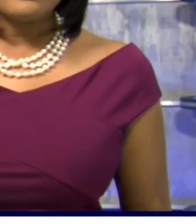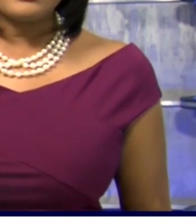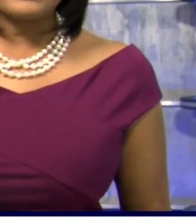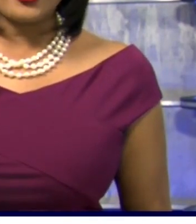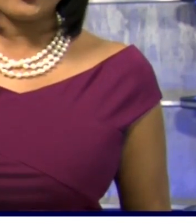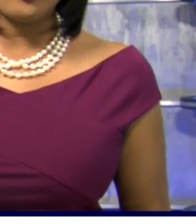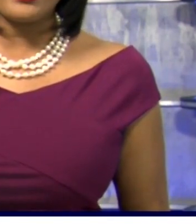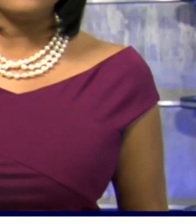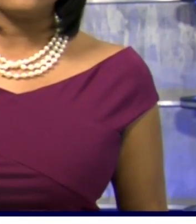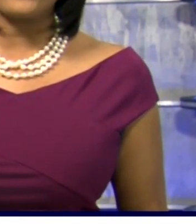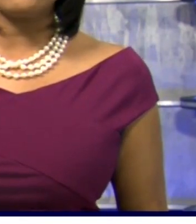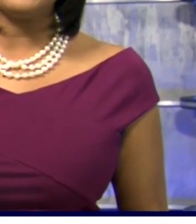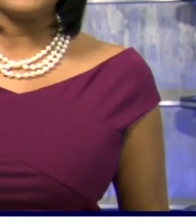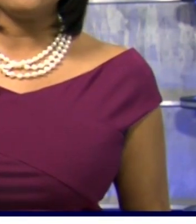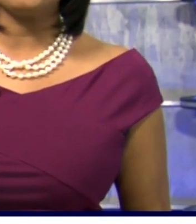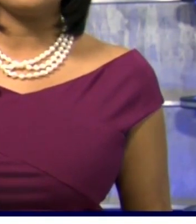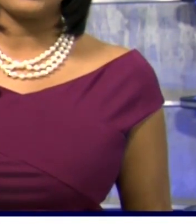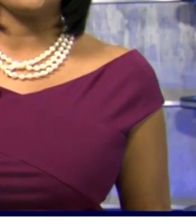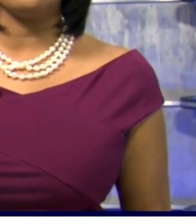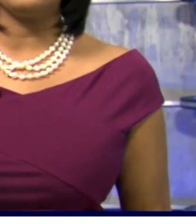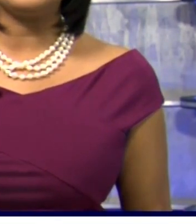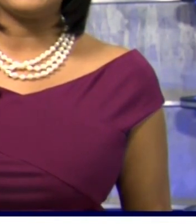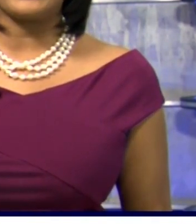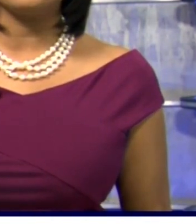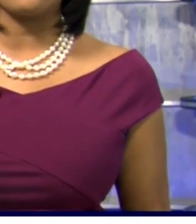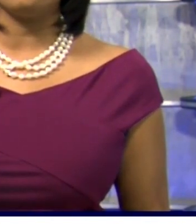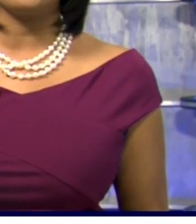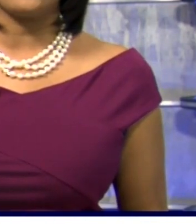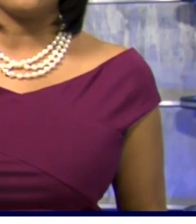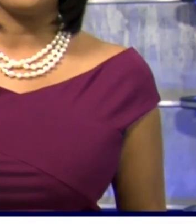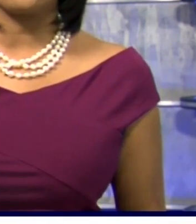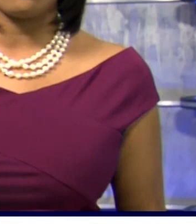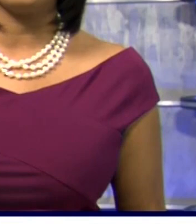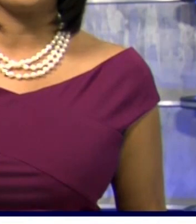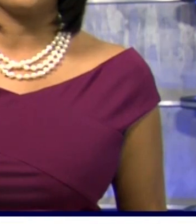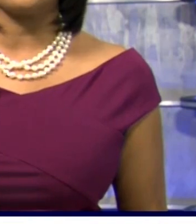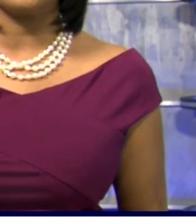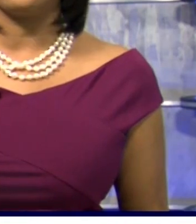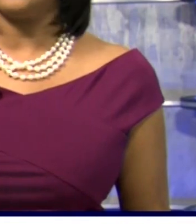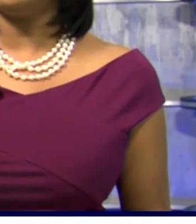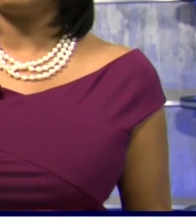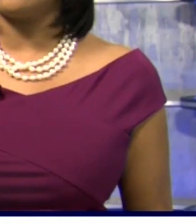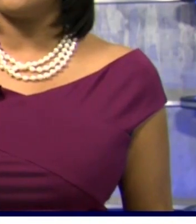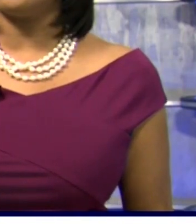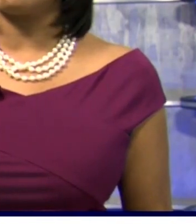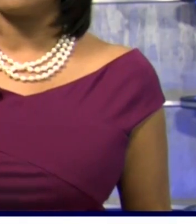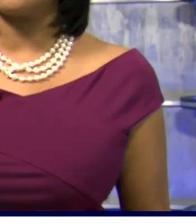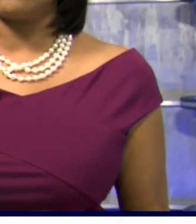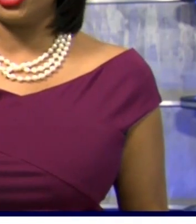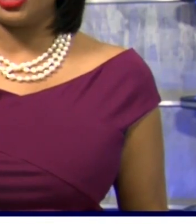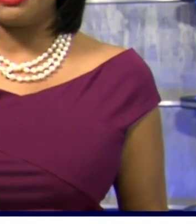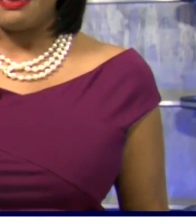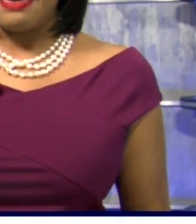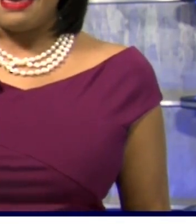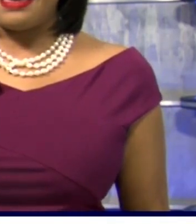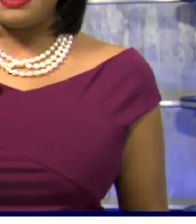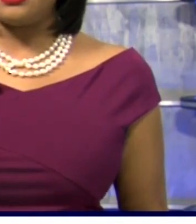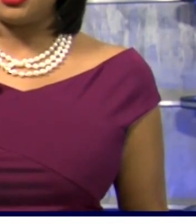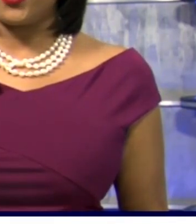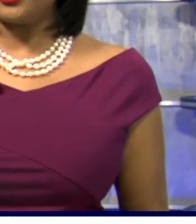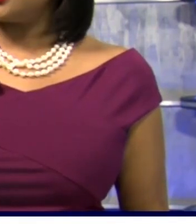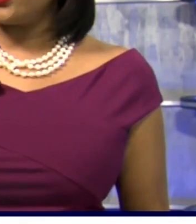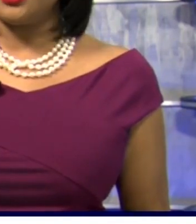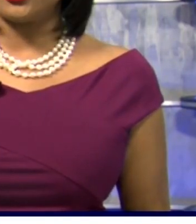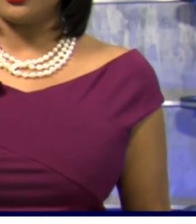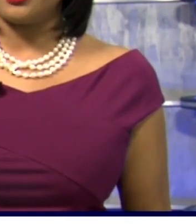licenses. A CARICOM heads of government intercessional meeting gets underway with calls to address violent crime across the region. And